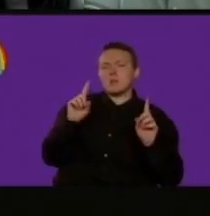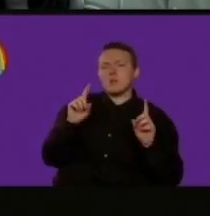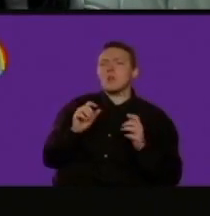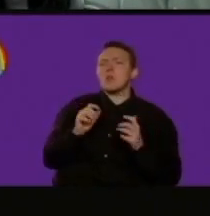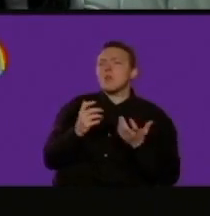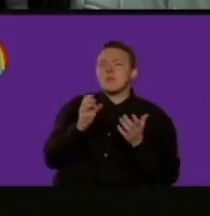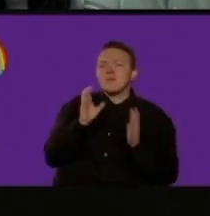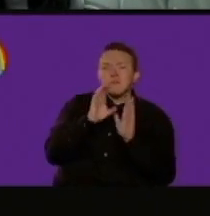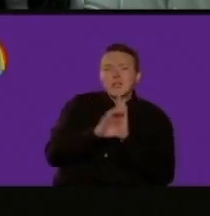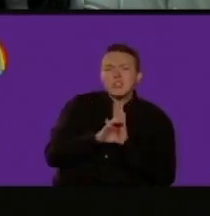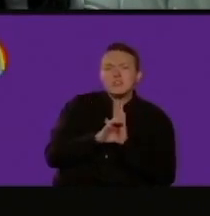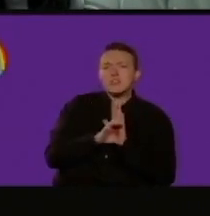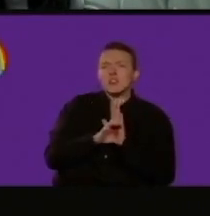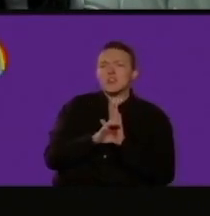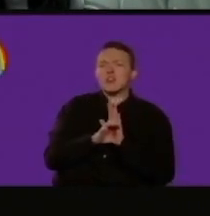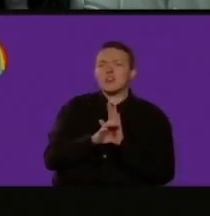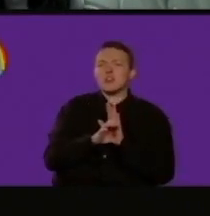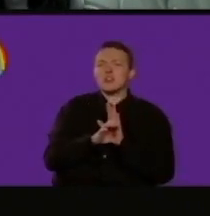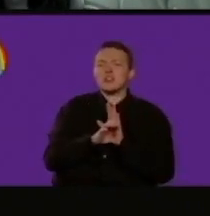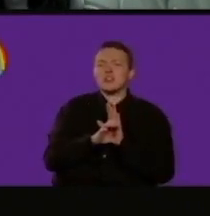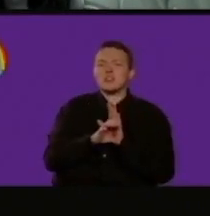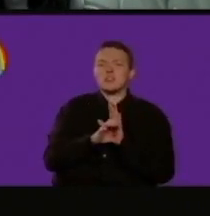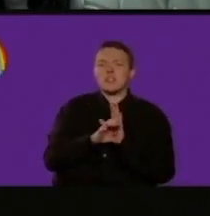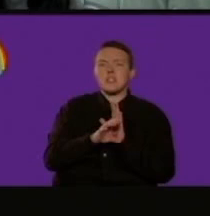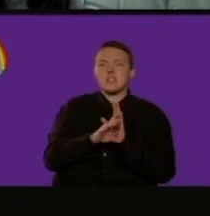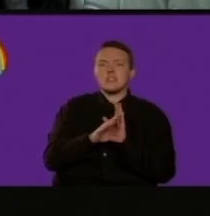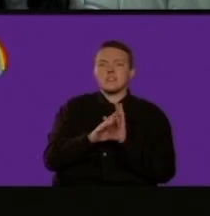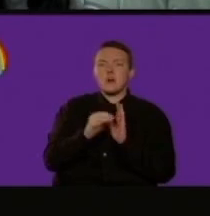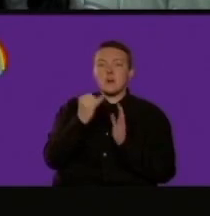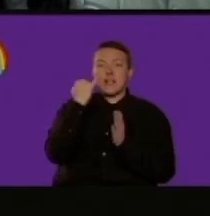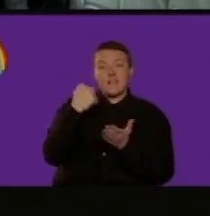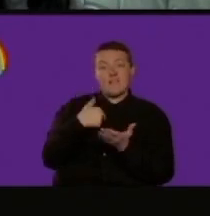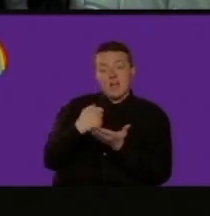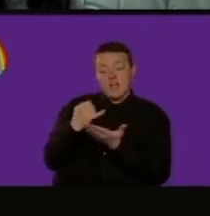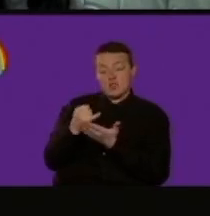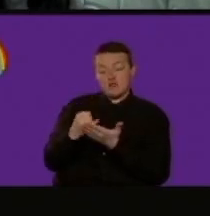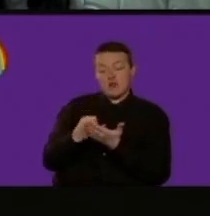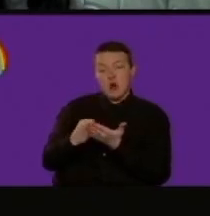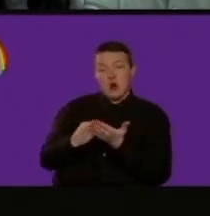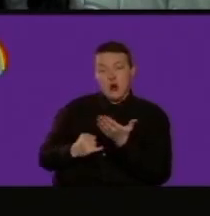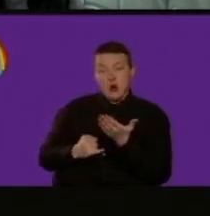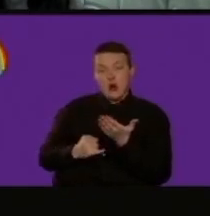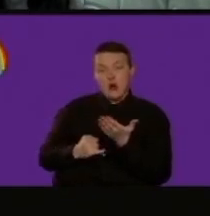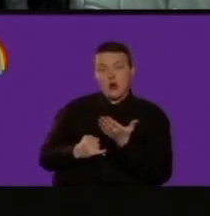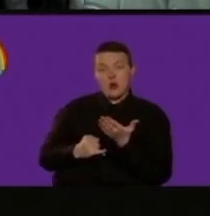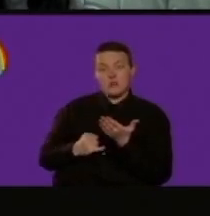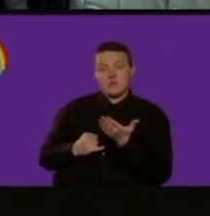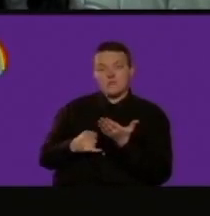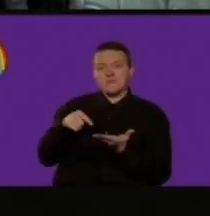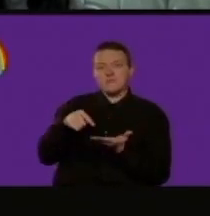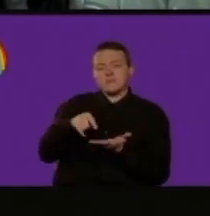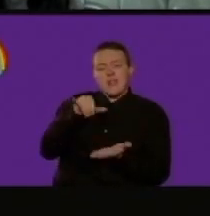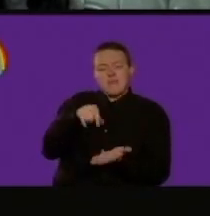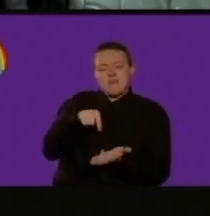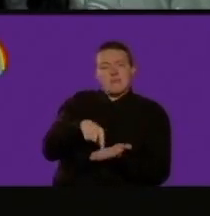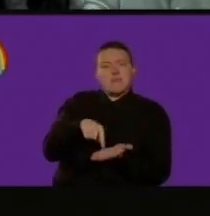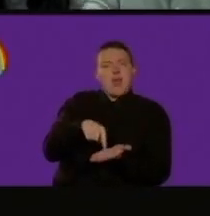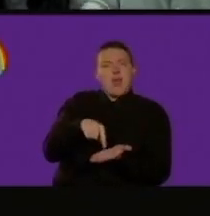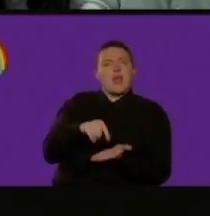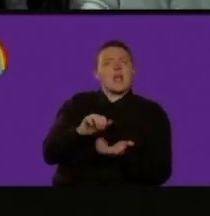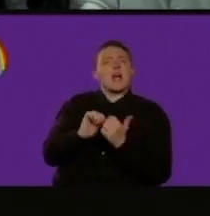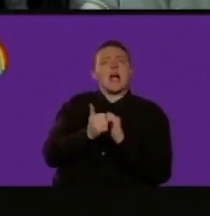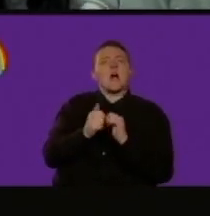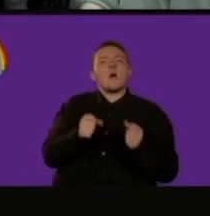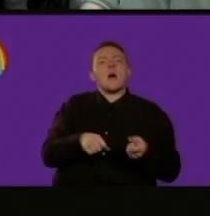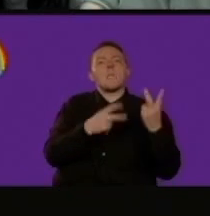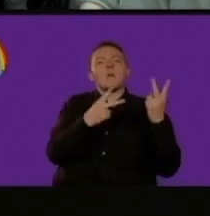take a picture, and then from scratch is just we add where we can upload the information. Instead of